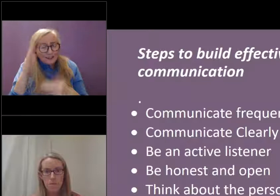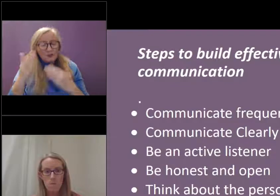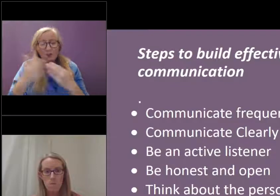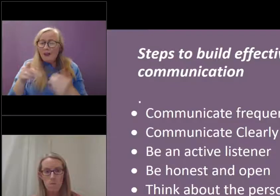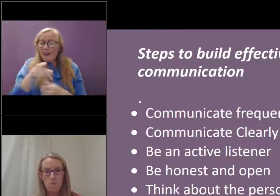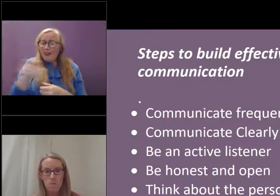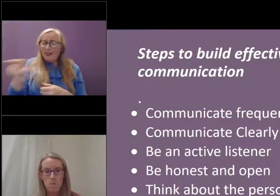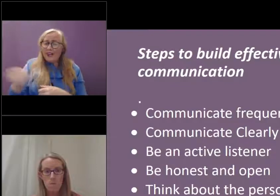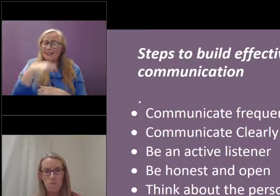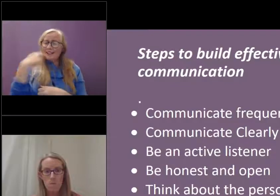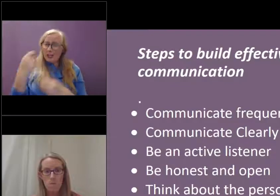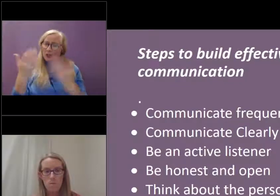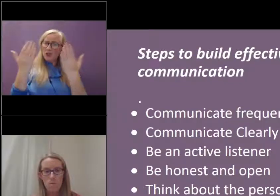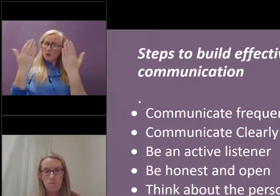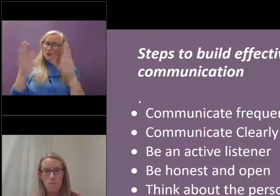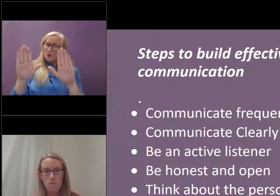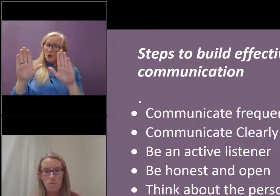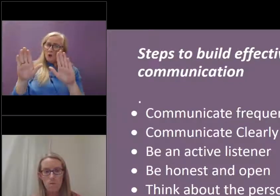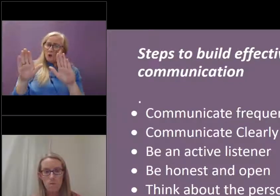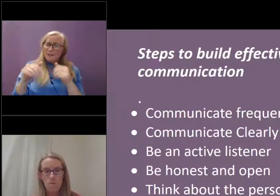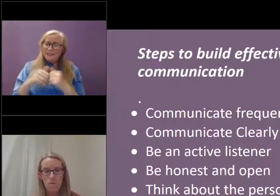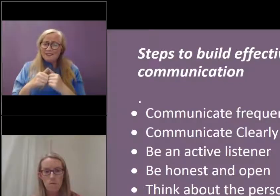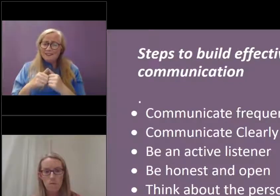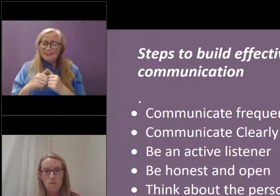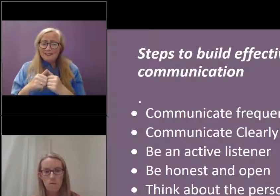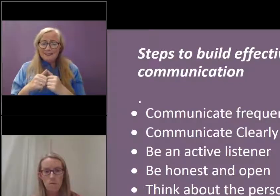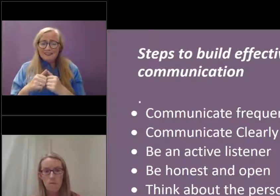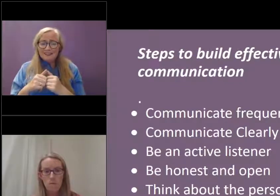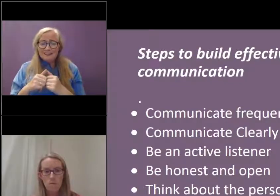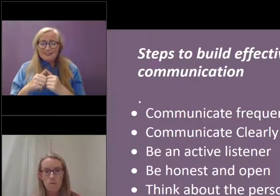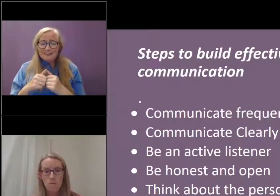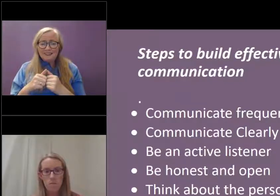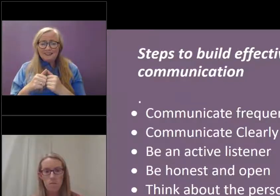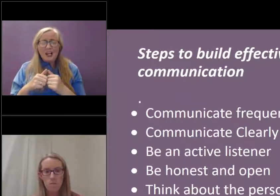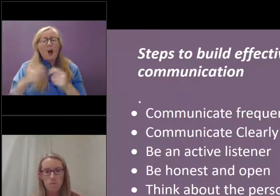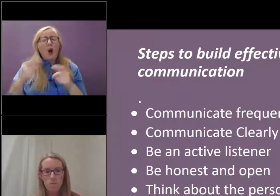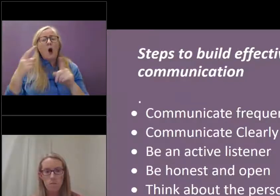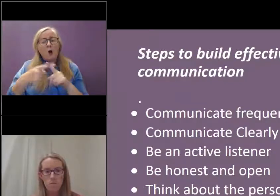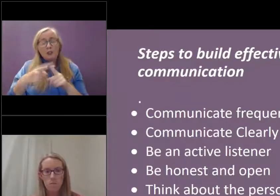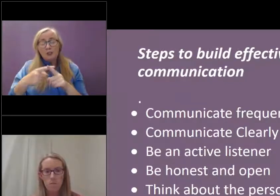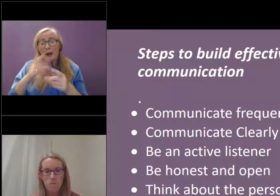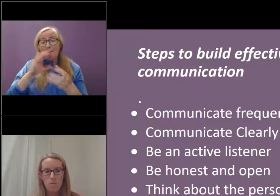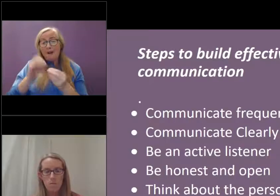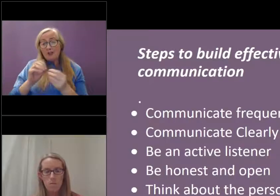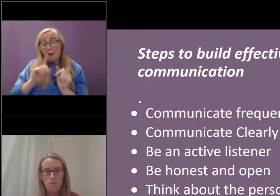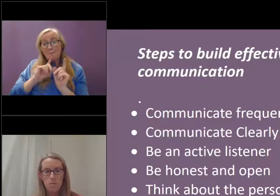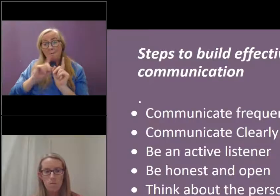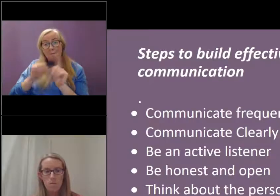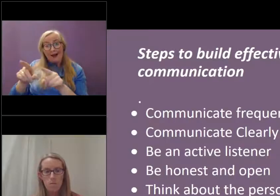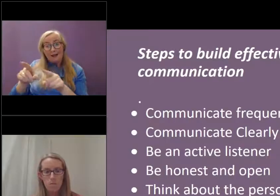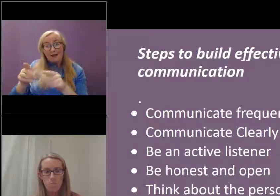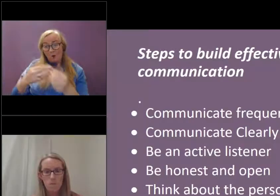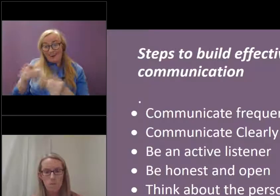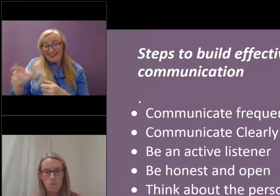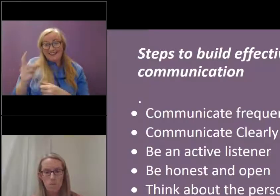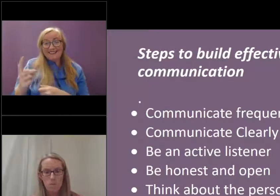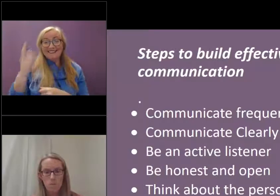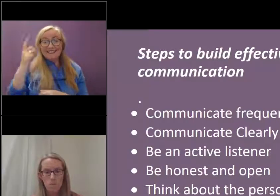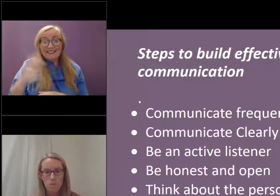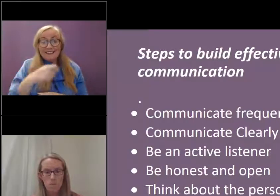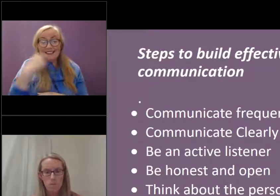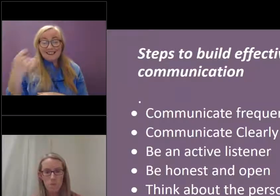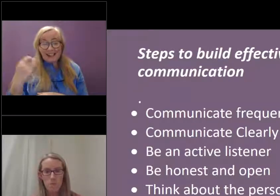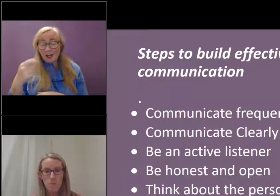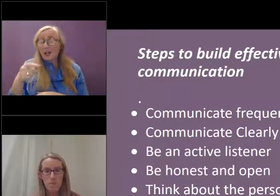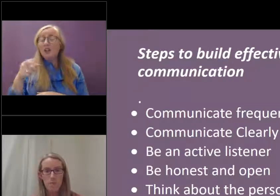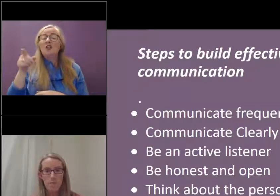of showing how, you know, active listening would be reflecting back what they've said to you, or asking questions